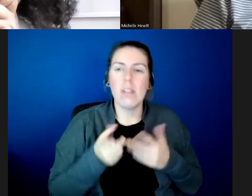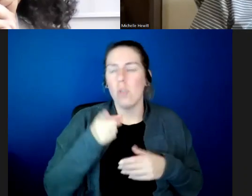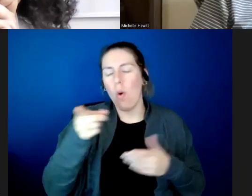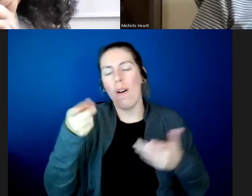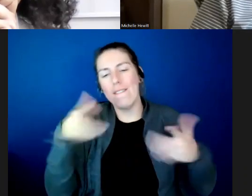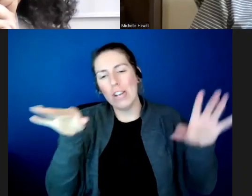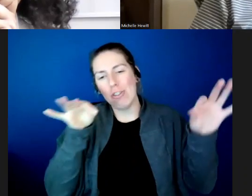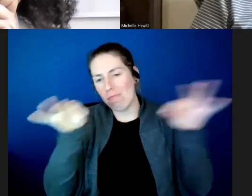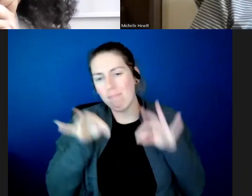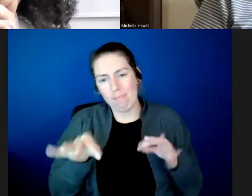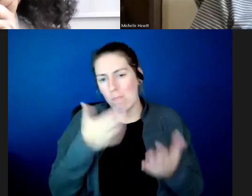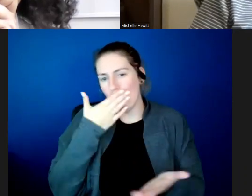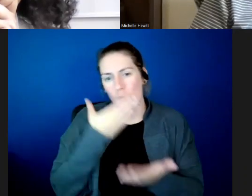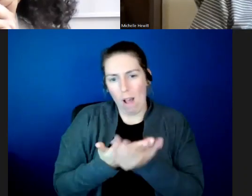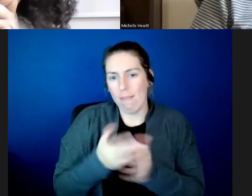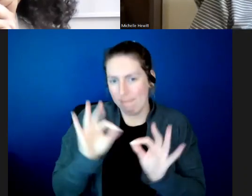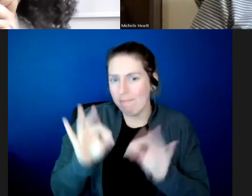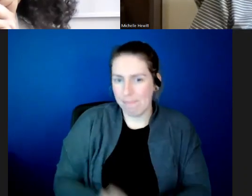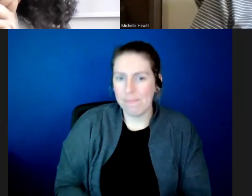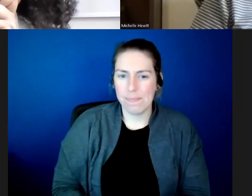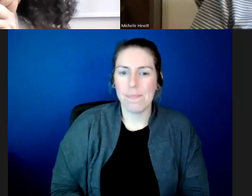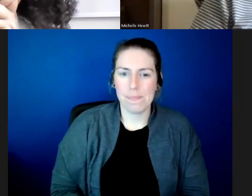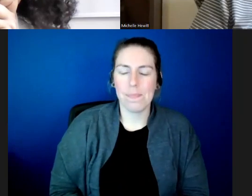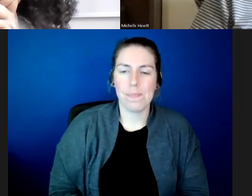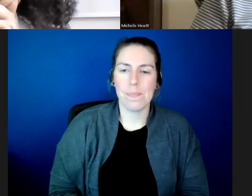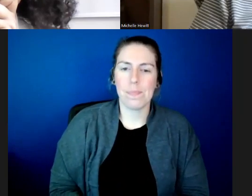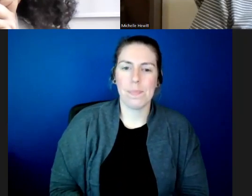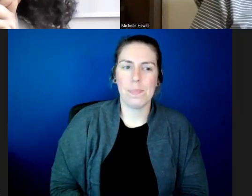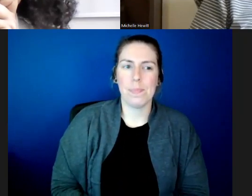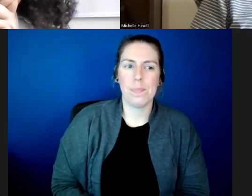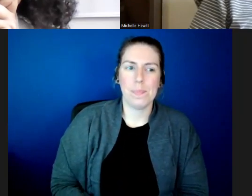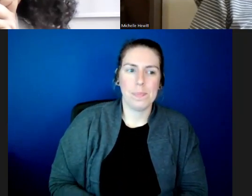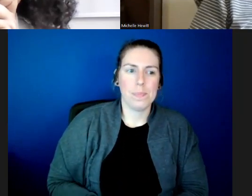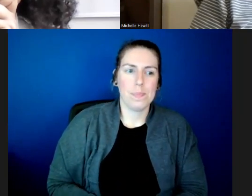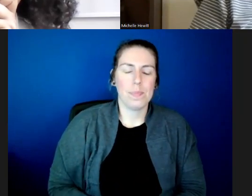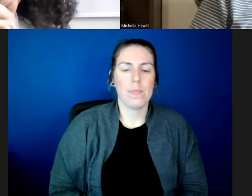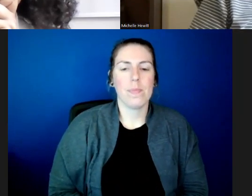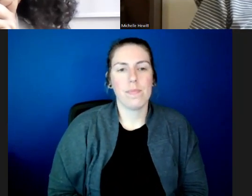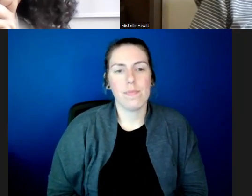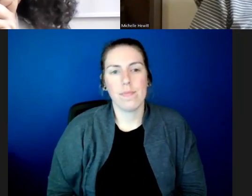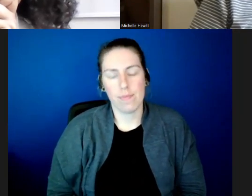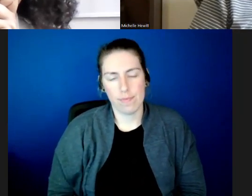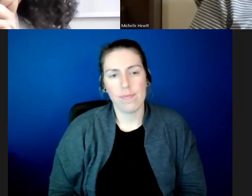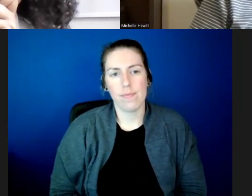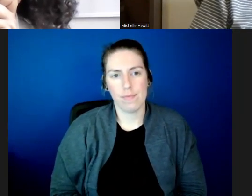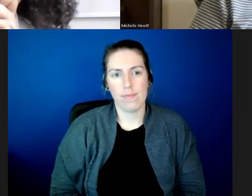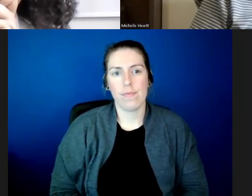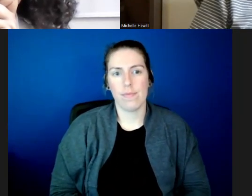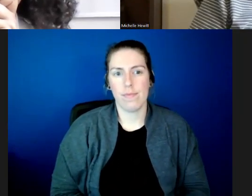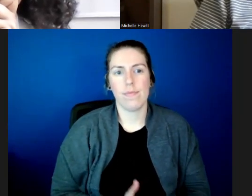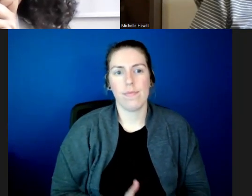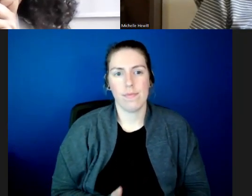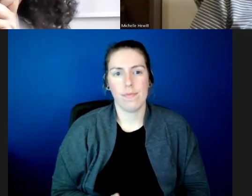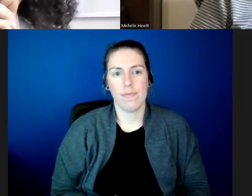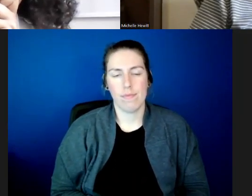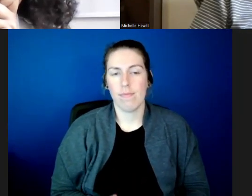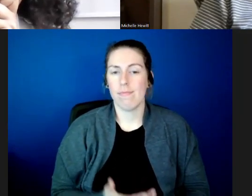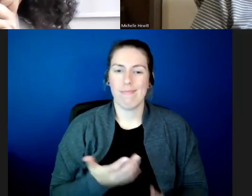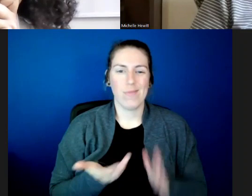you covered that extremely well, Betty, and it's a part of this no-win